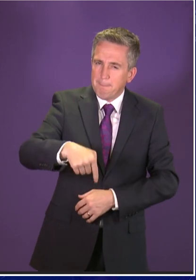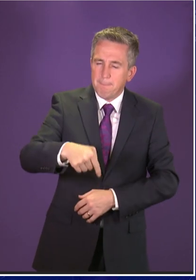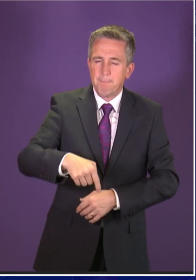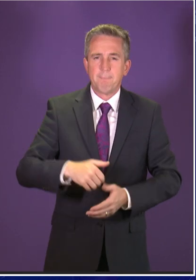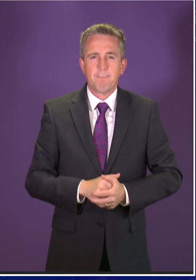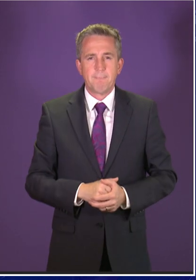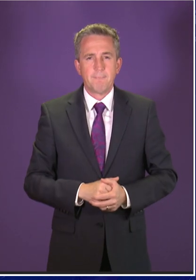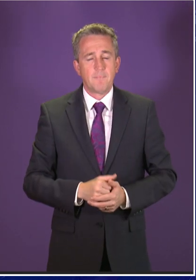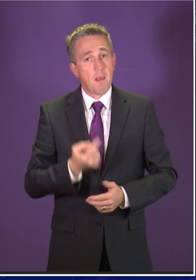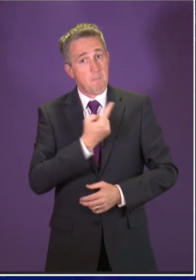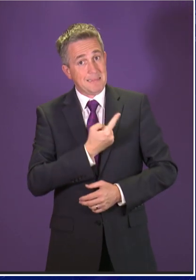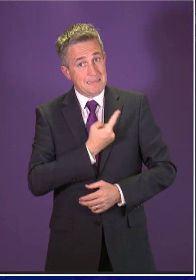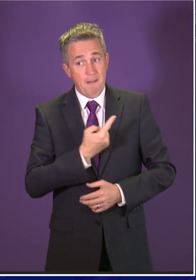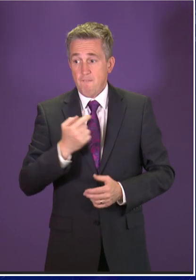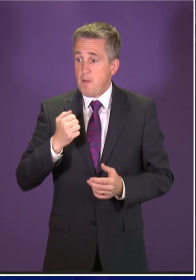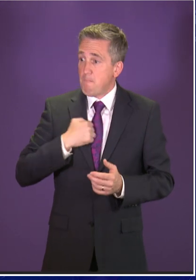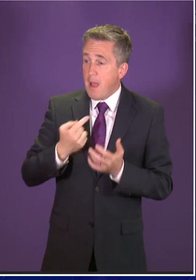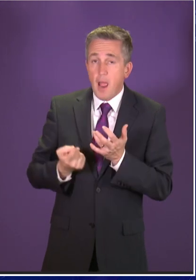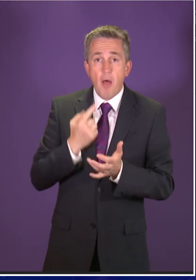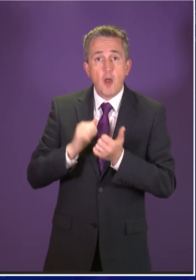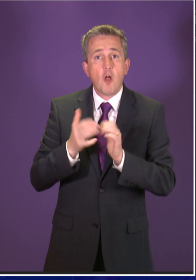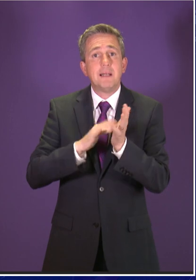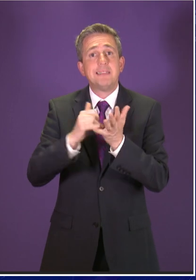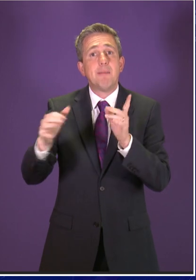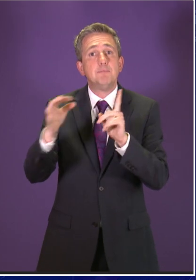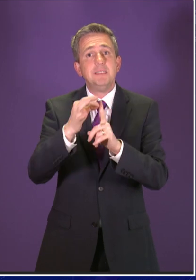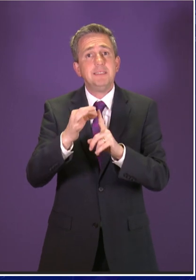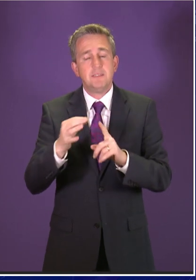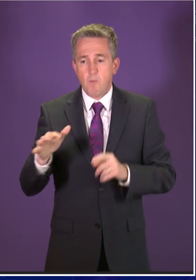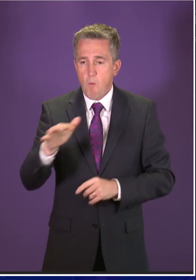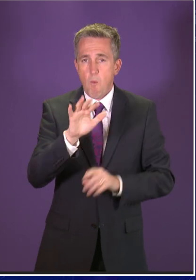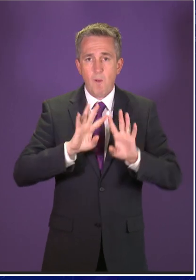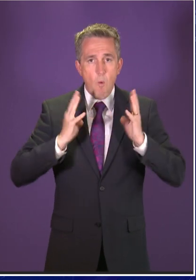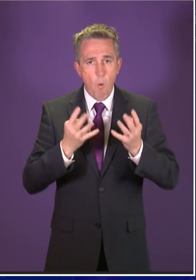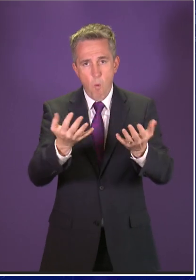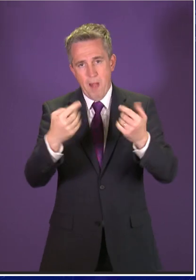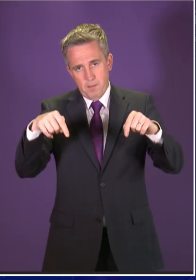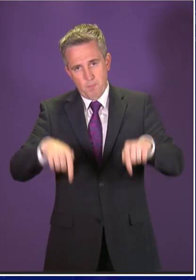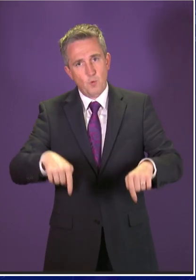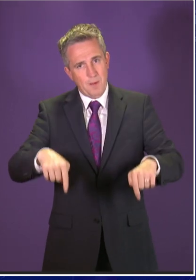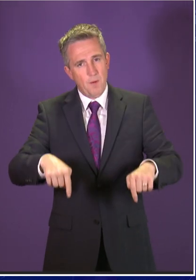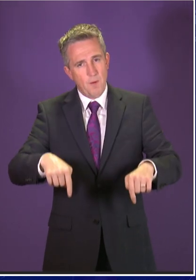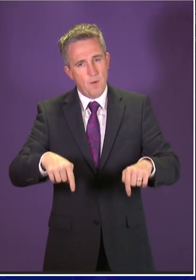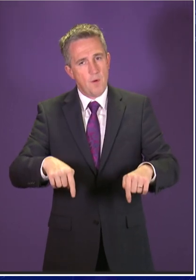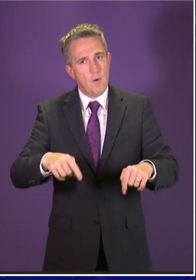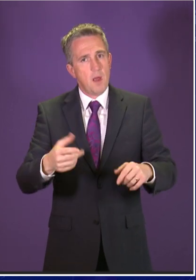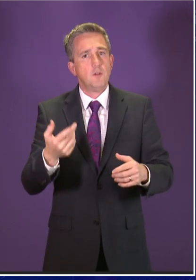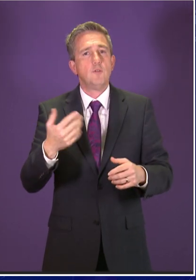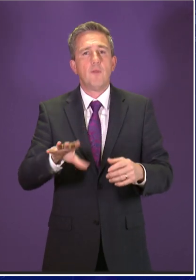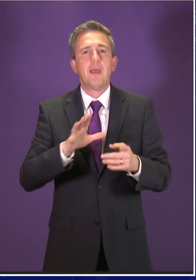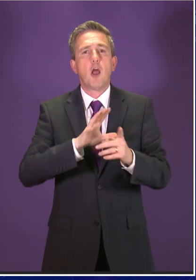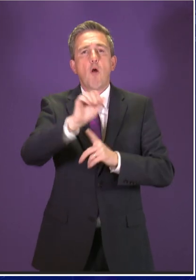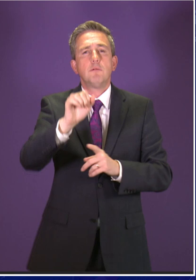real pleasure for me and my colleagues in the Scottish Government to welcome you here as the hosts of this Culture